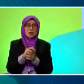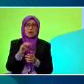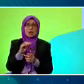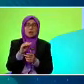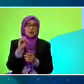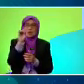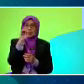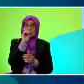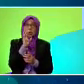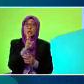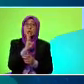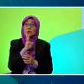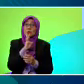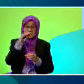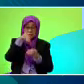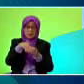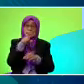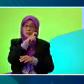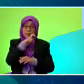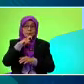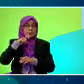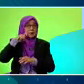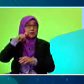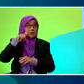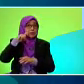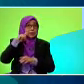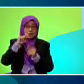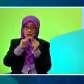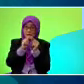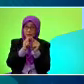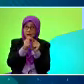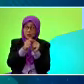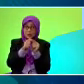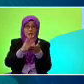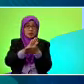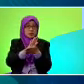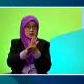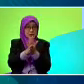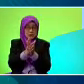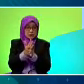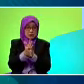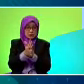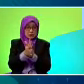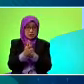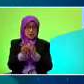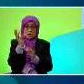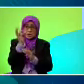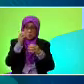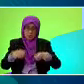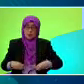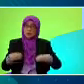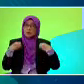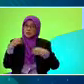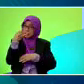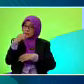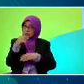dried prawn. Without water, microorganisms cannot grow. The fresh one was wet, therefore microorganisms can